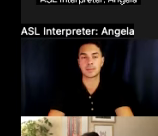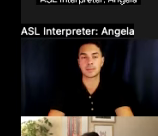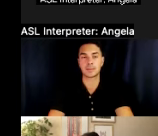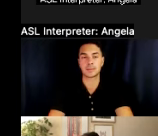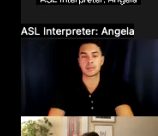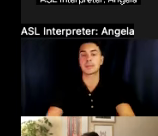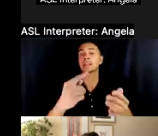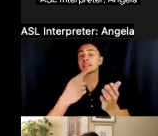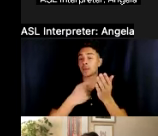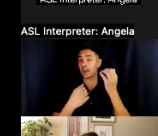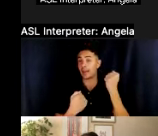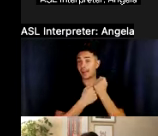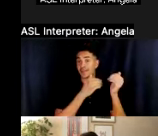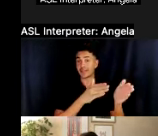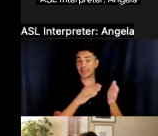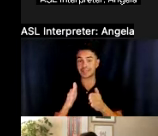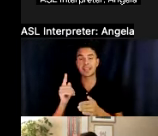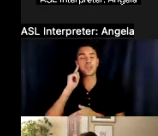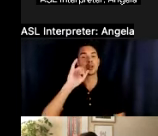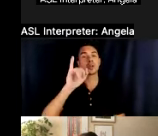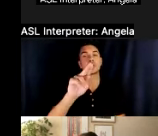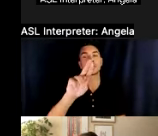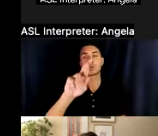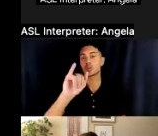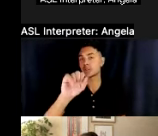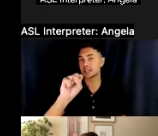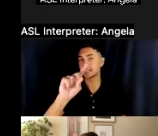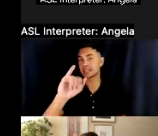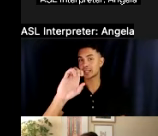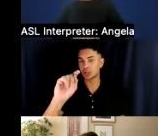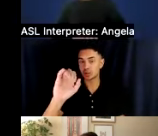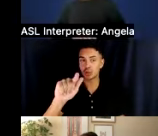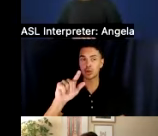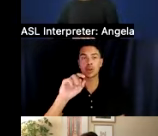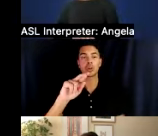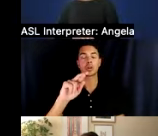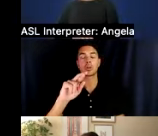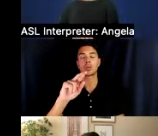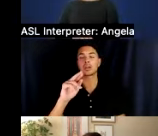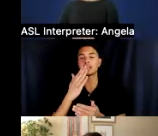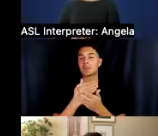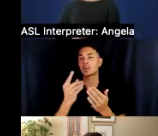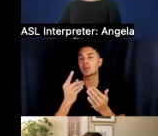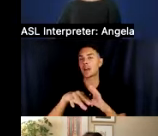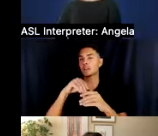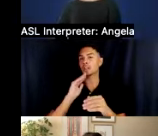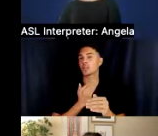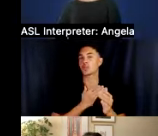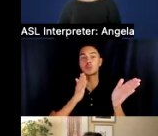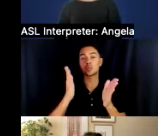can sometimes be confused if there's jurisdictional issues, or perhaps if it's someone who's outside of our normal service